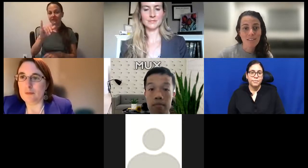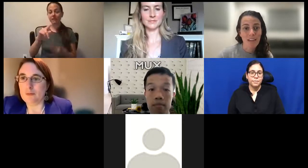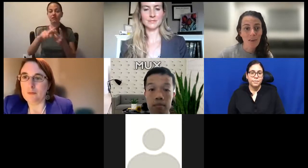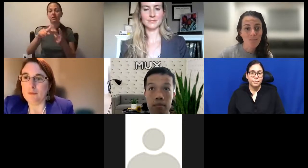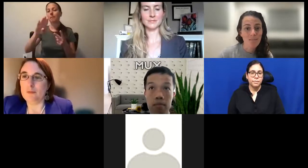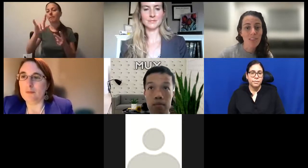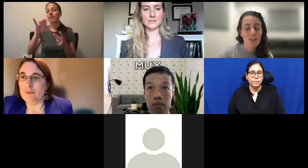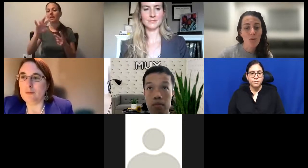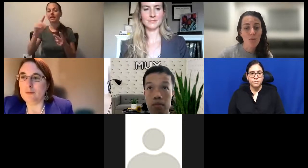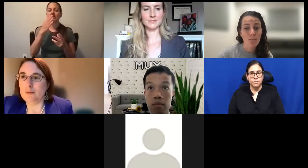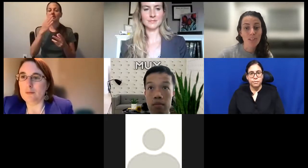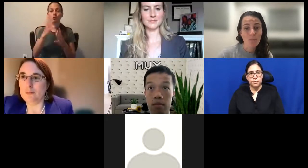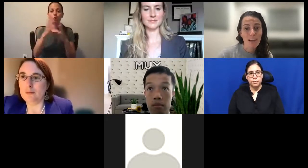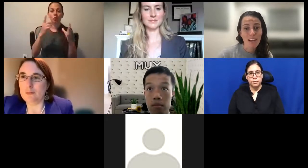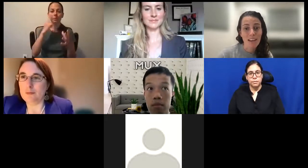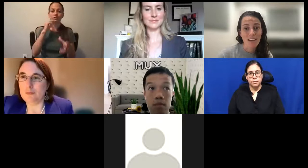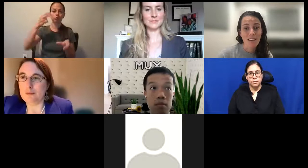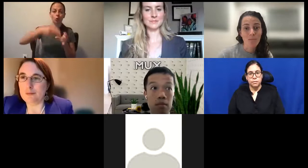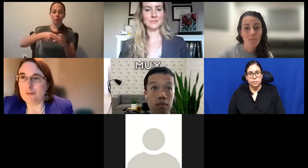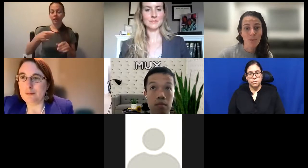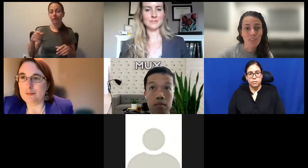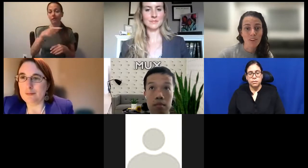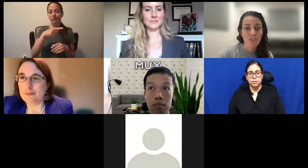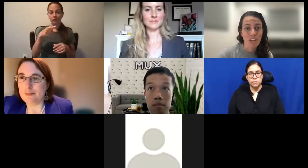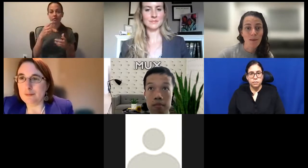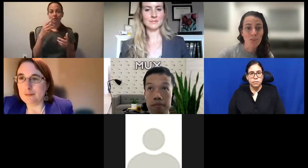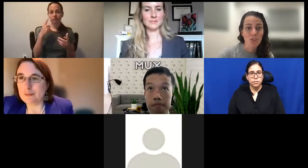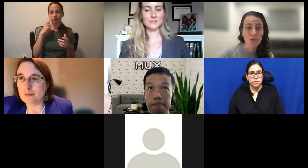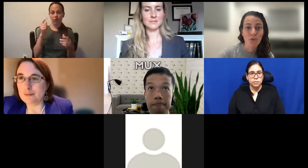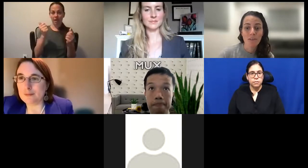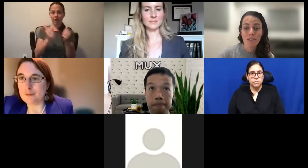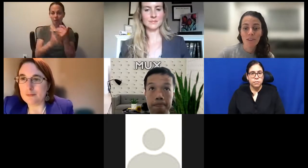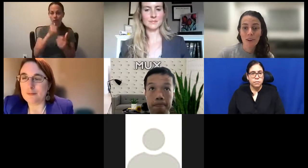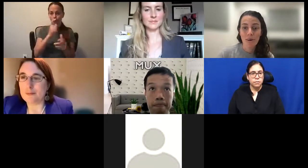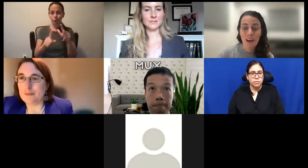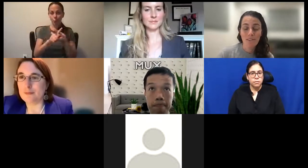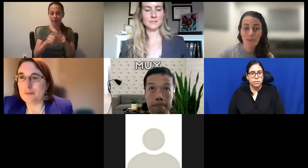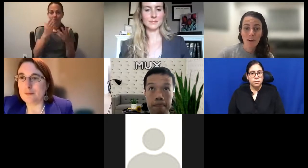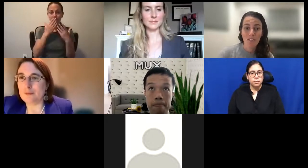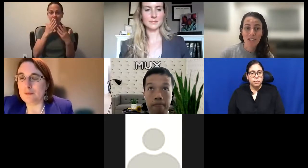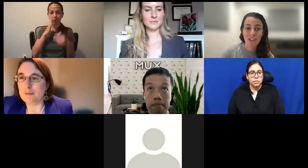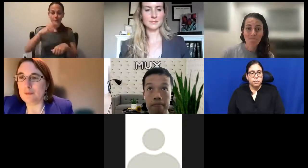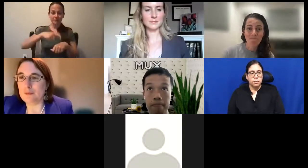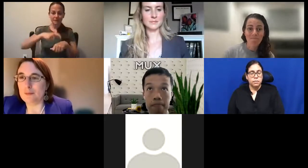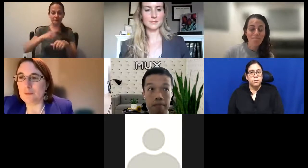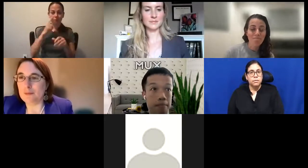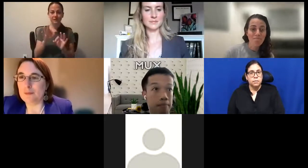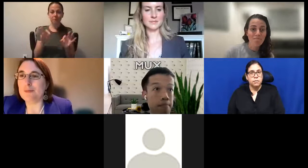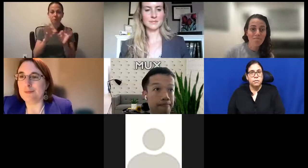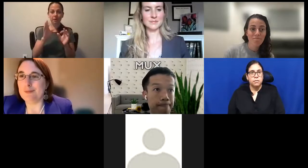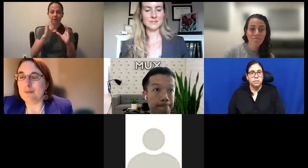this together. And thank you all for participating and giving us your time to, you know, have this important conversation.